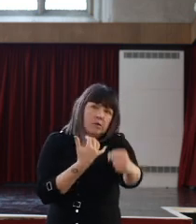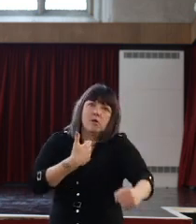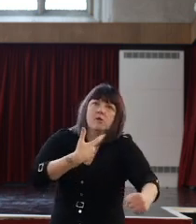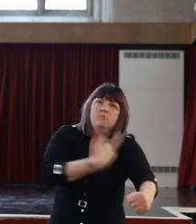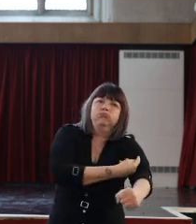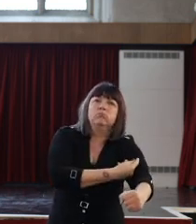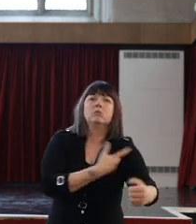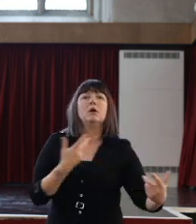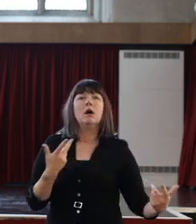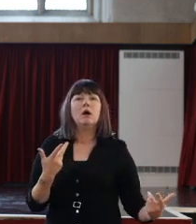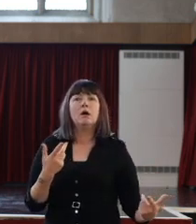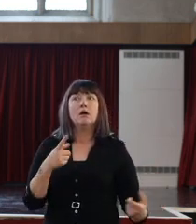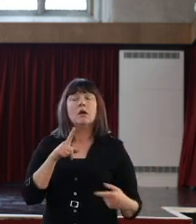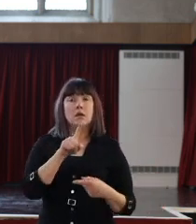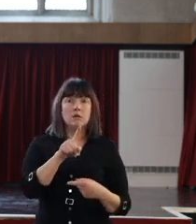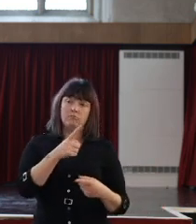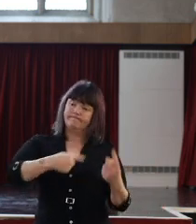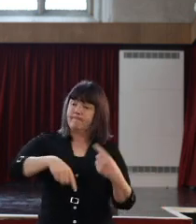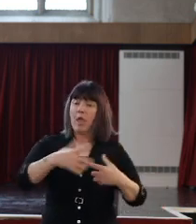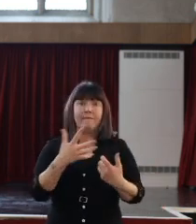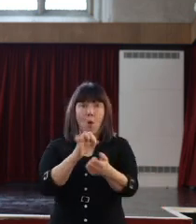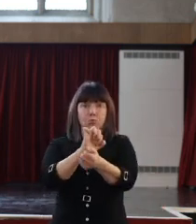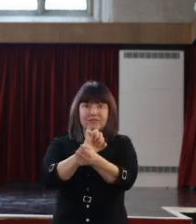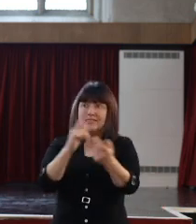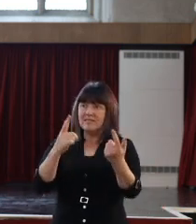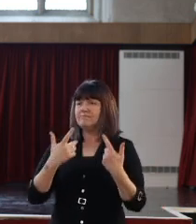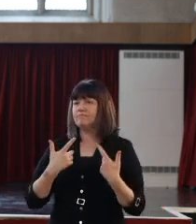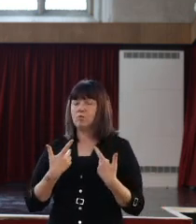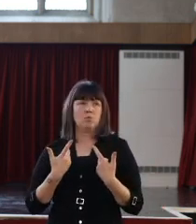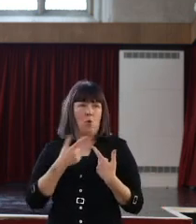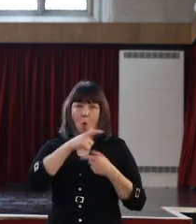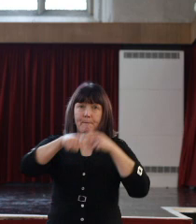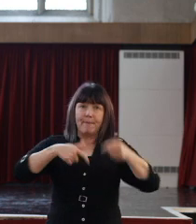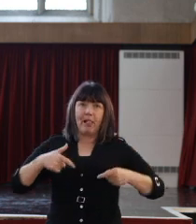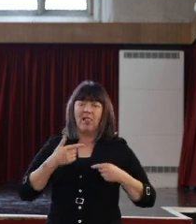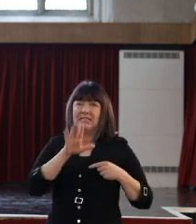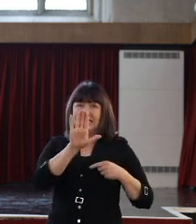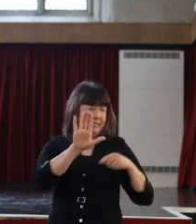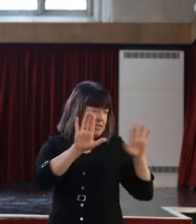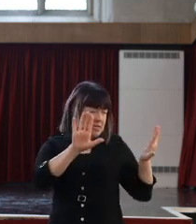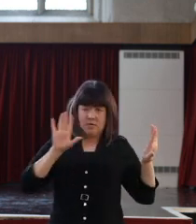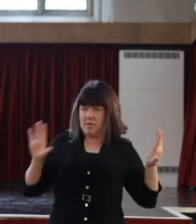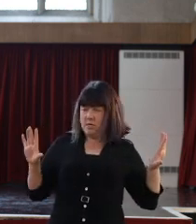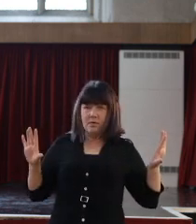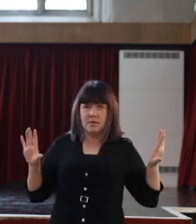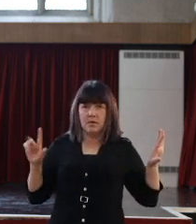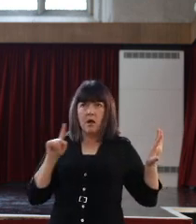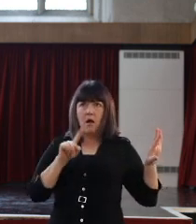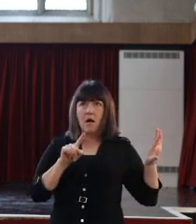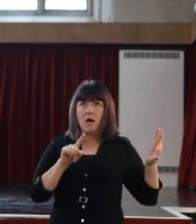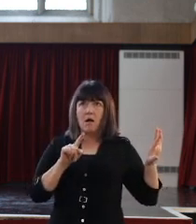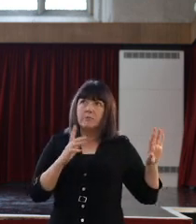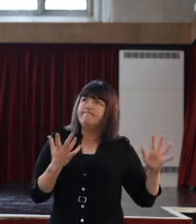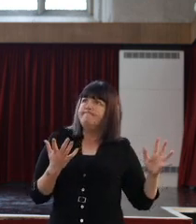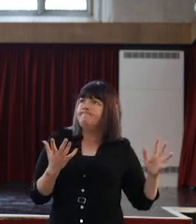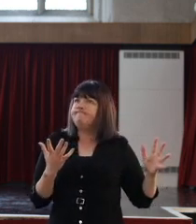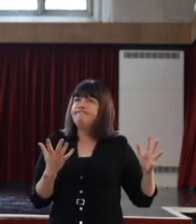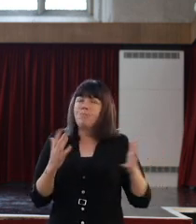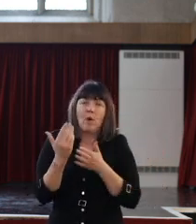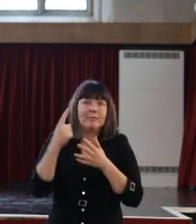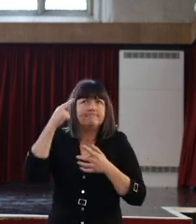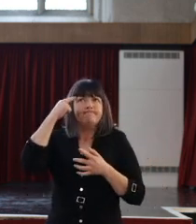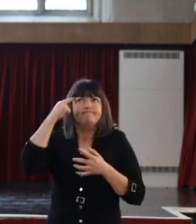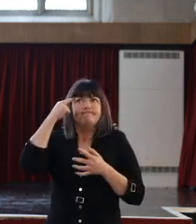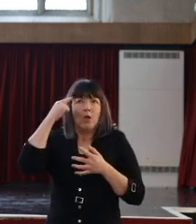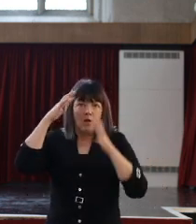solitary confinement and hostages often say that the thing that kept them sane was remembering passages from books, lines from poems, lyrics of songs